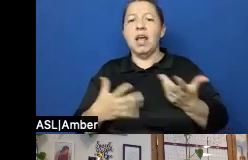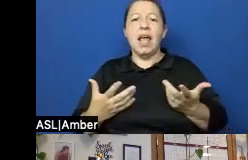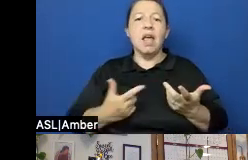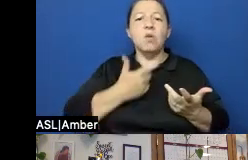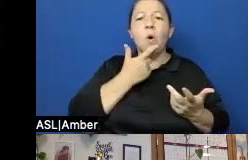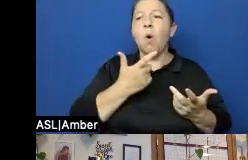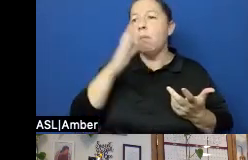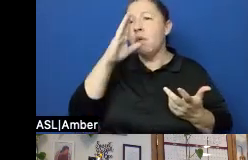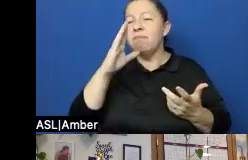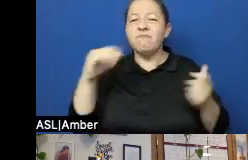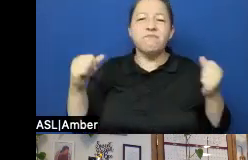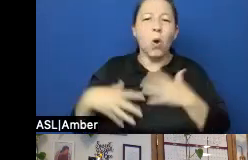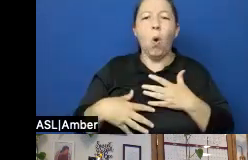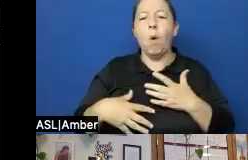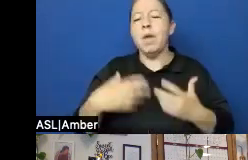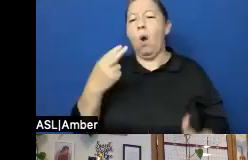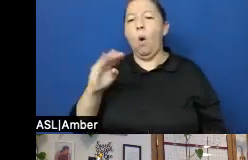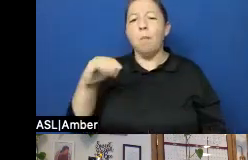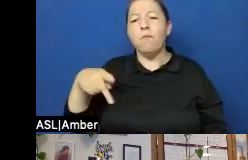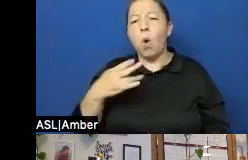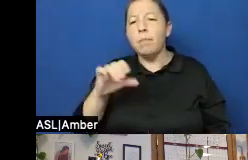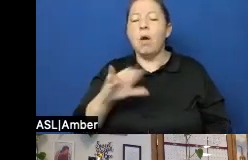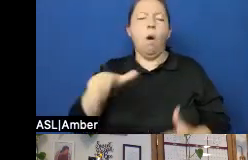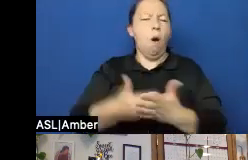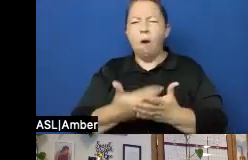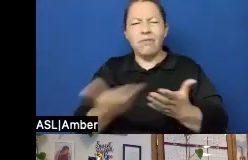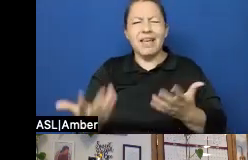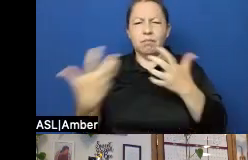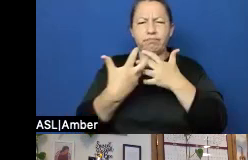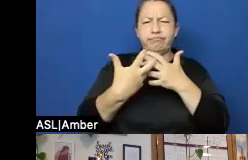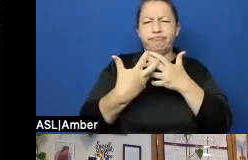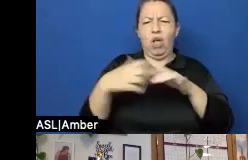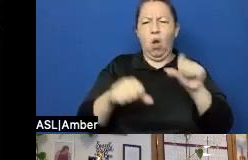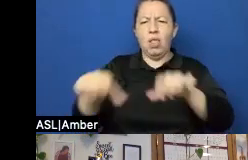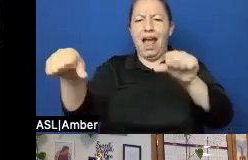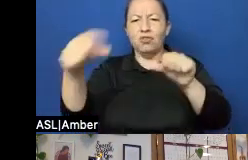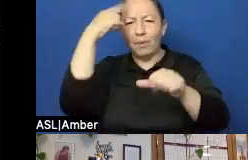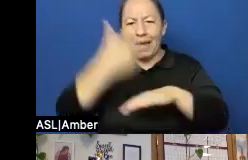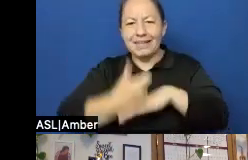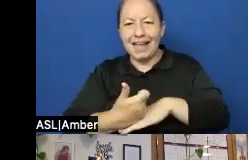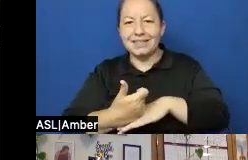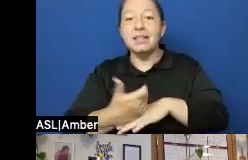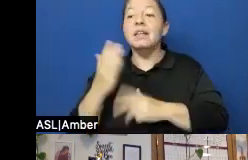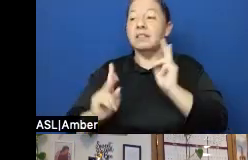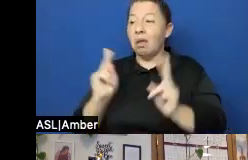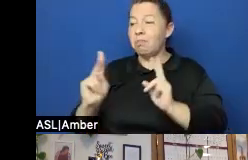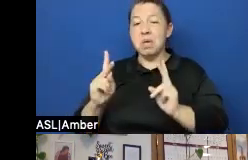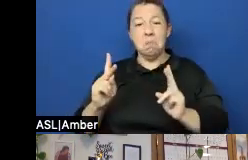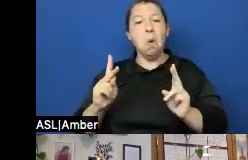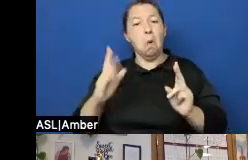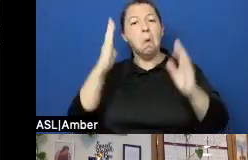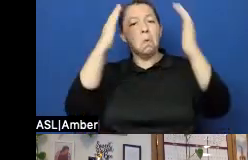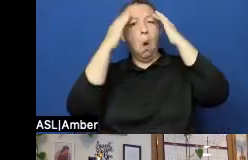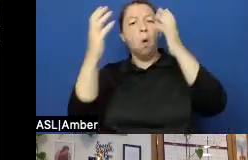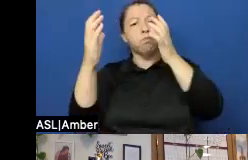mindset, right? So some folks on here may be very familiar and some folks may not be familiar. So